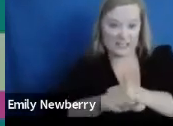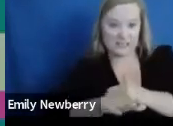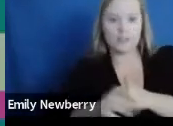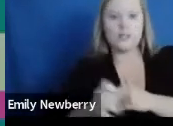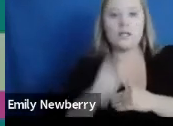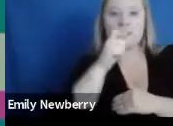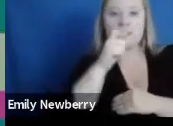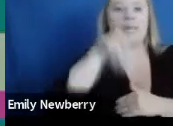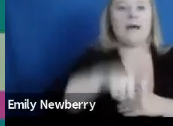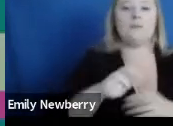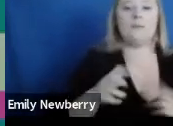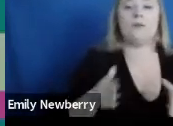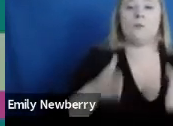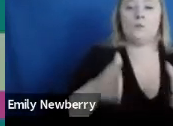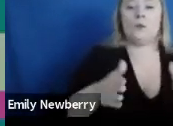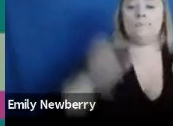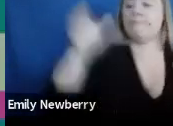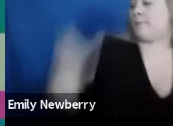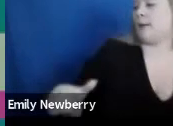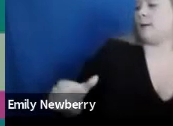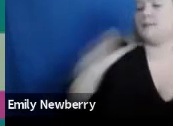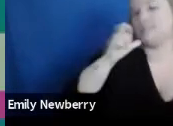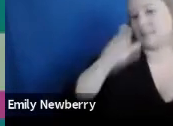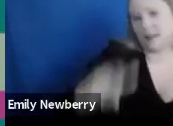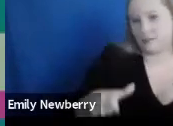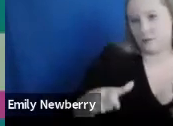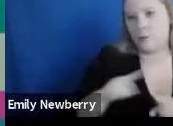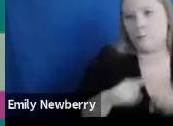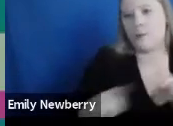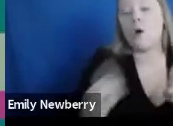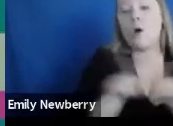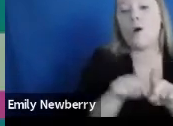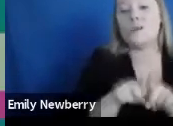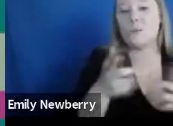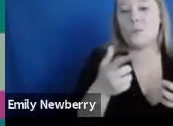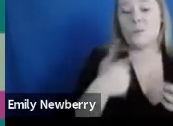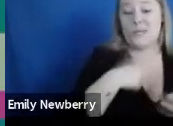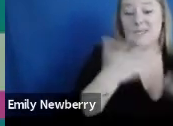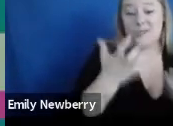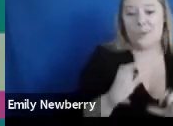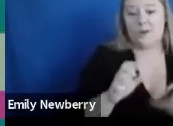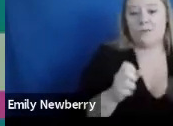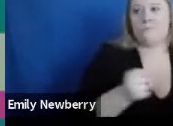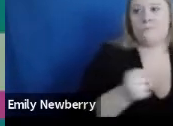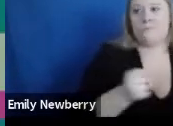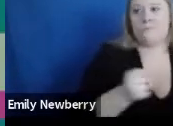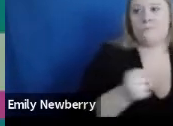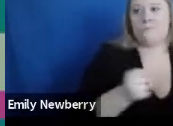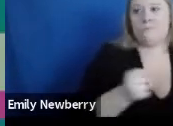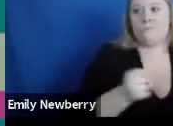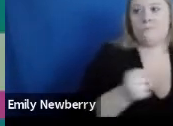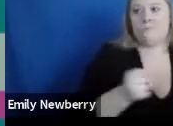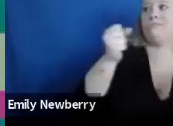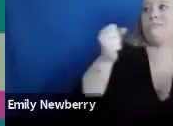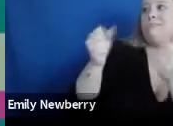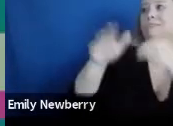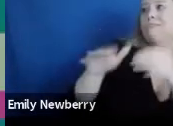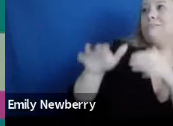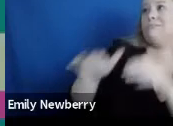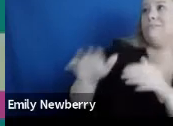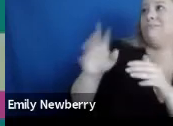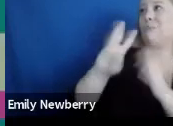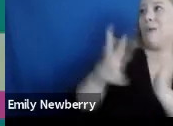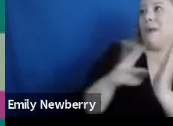to the road, but, you know, we also at the same time don't want to have to drive 3 hours down a dirt road to go find a